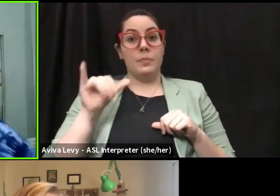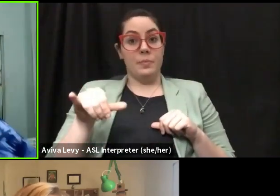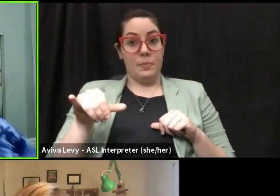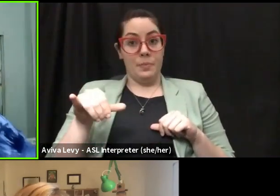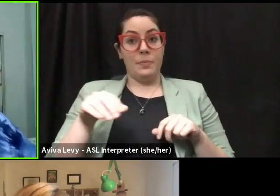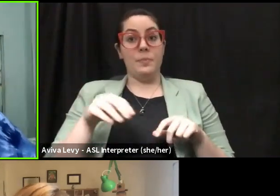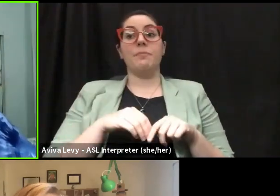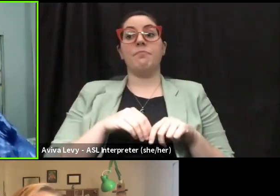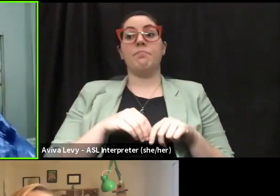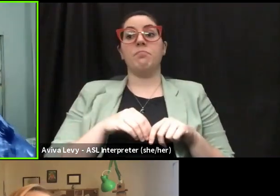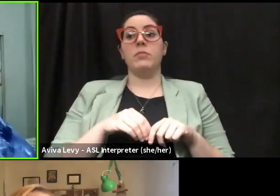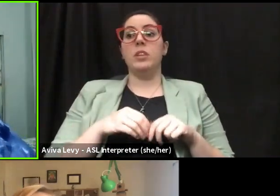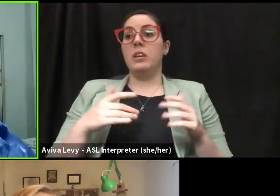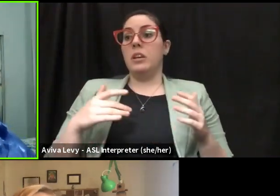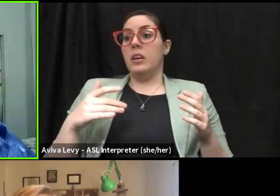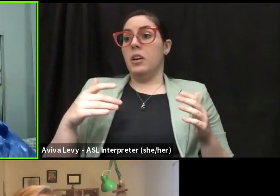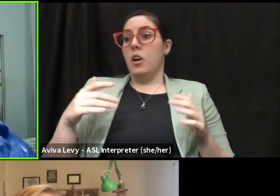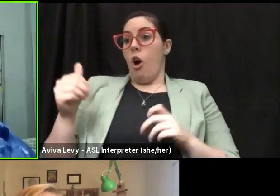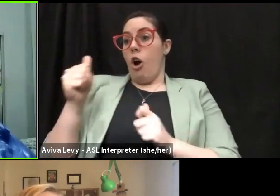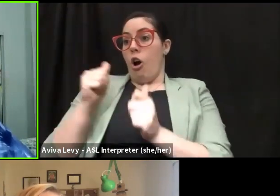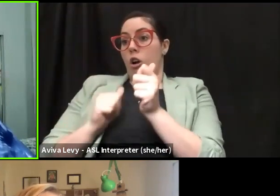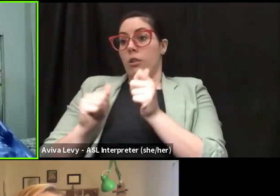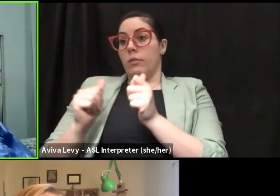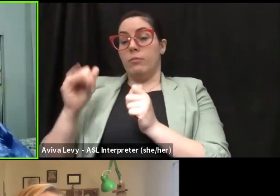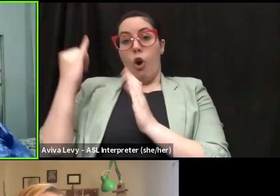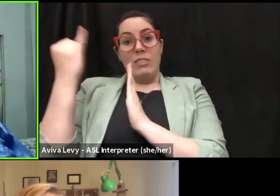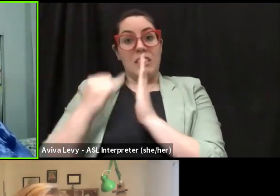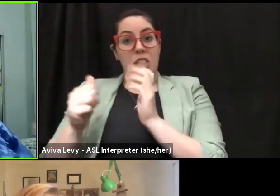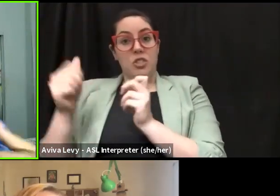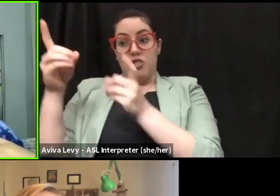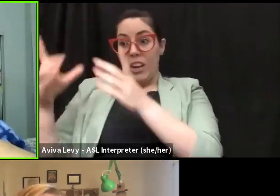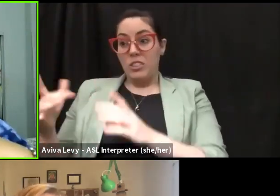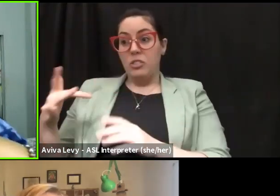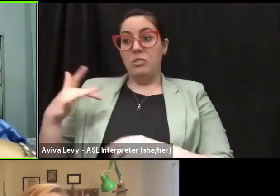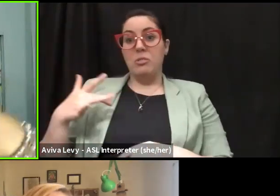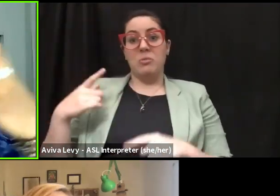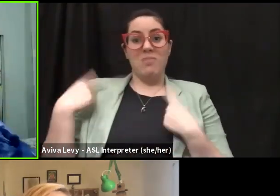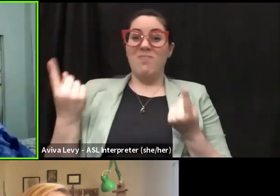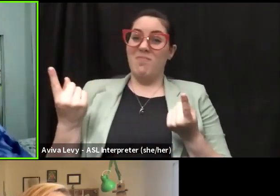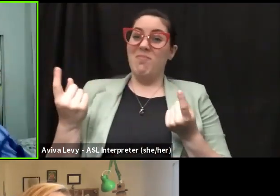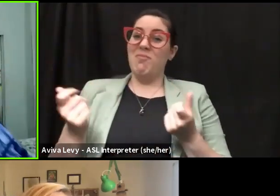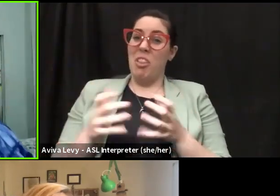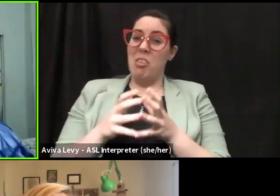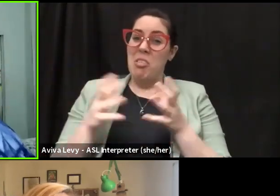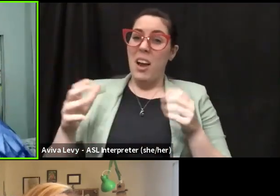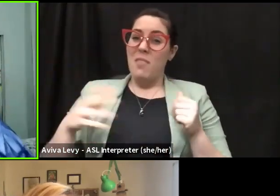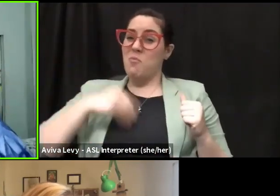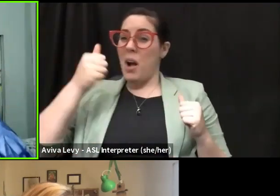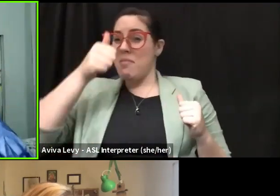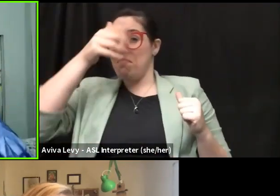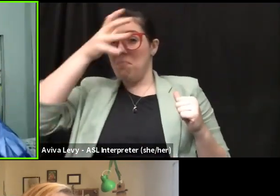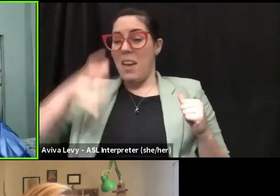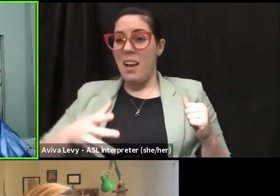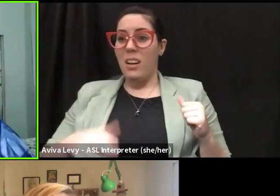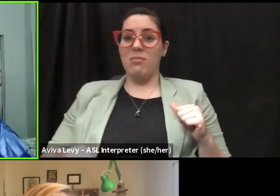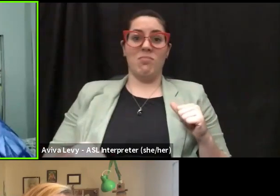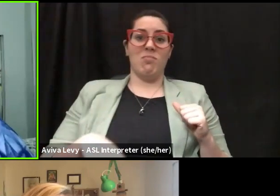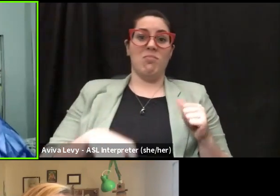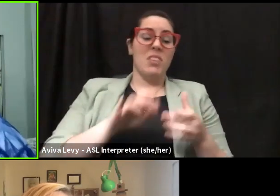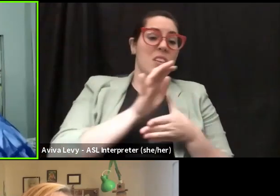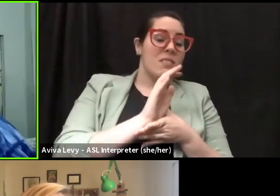Artistic directors are statistically white and male. Film directors, writers, white